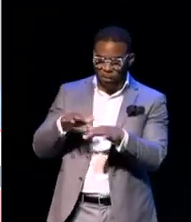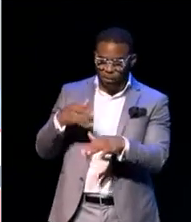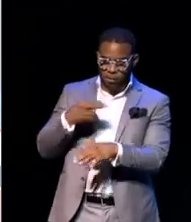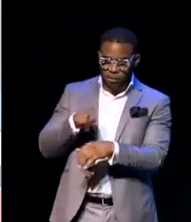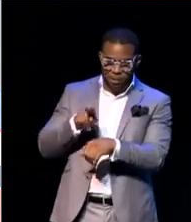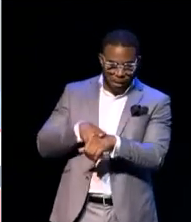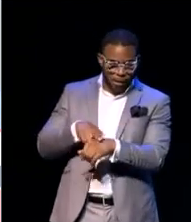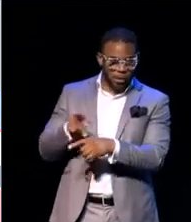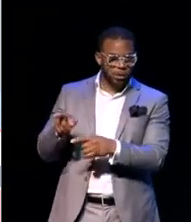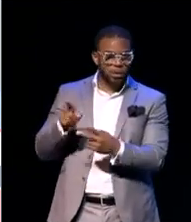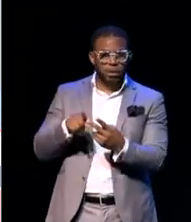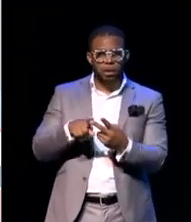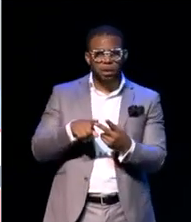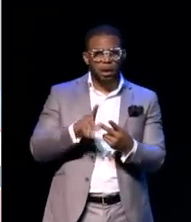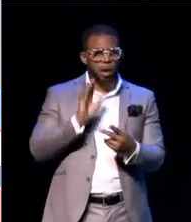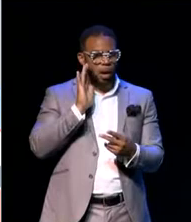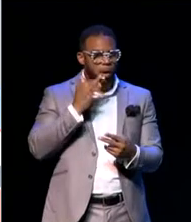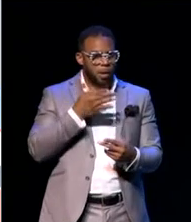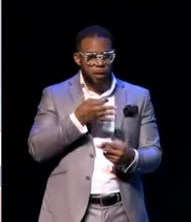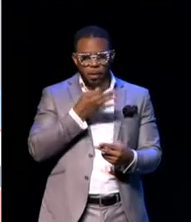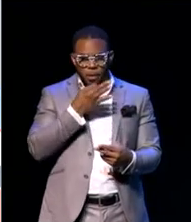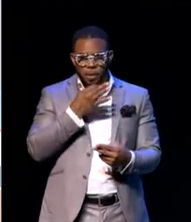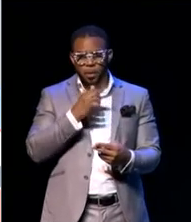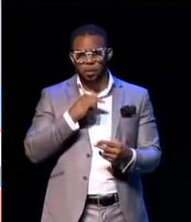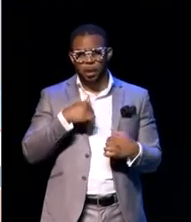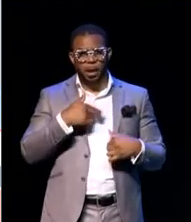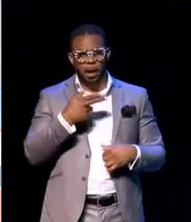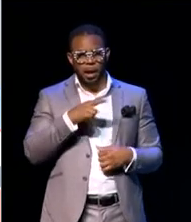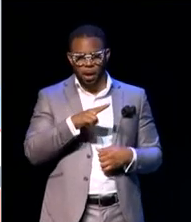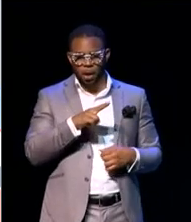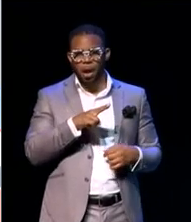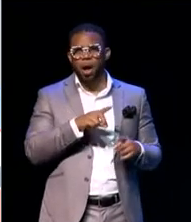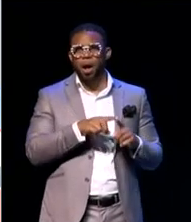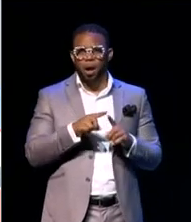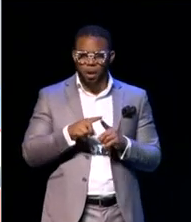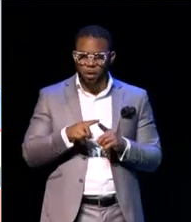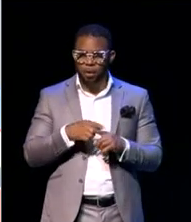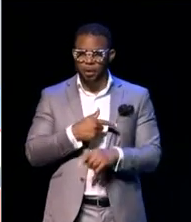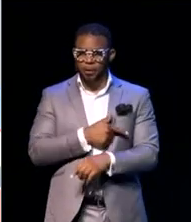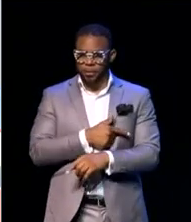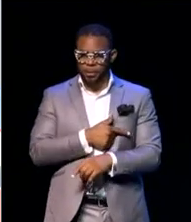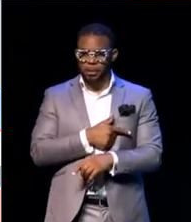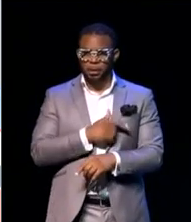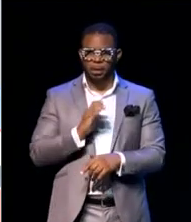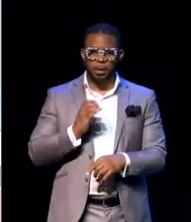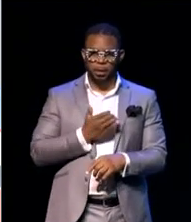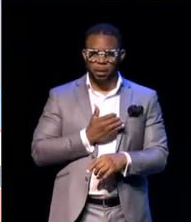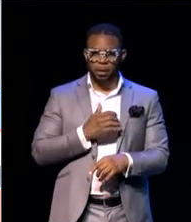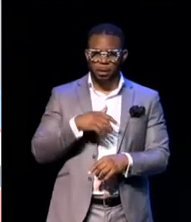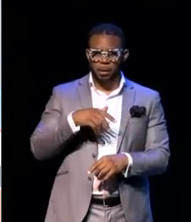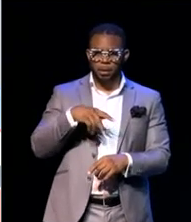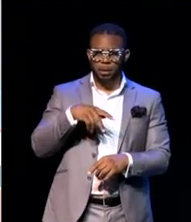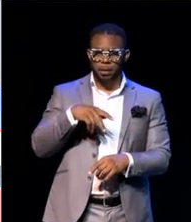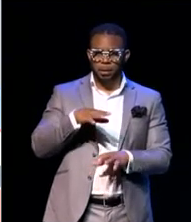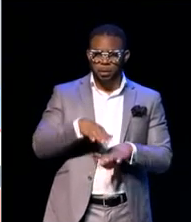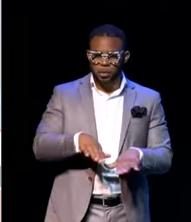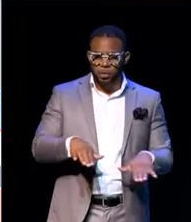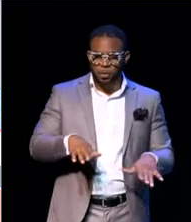Children's National are the experts on those, but we at Howard are also vaccinating our